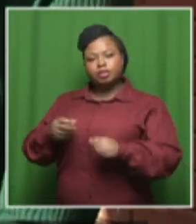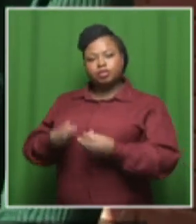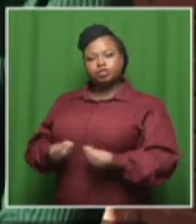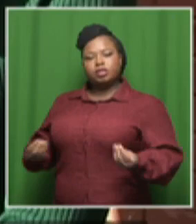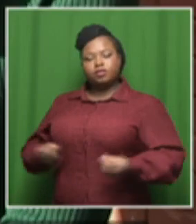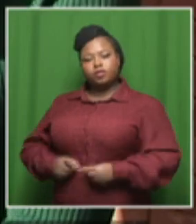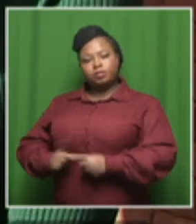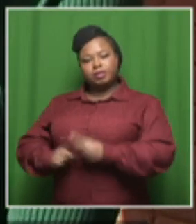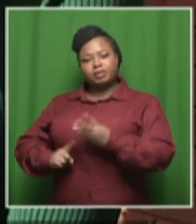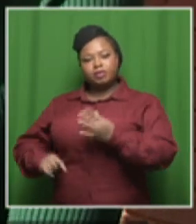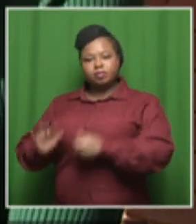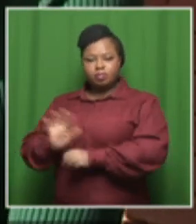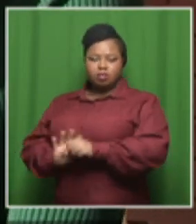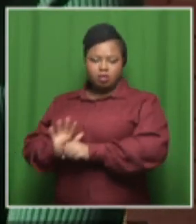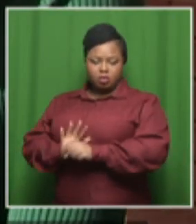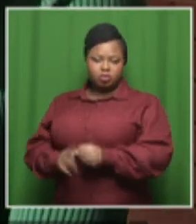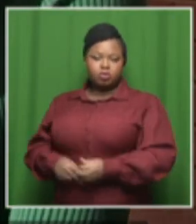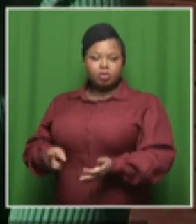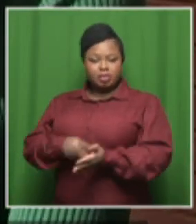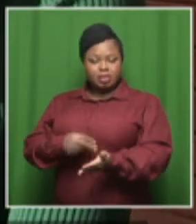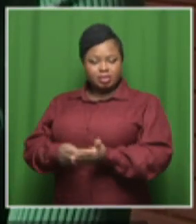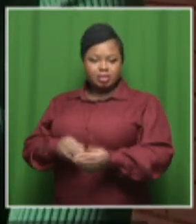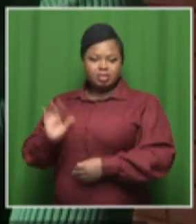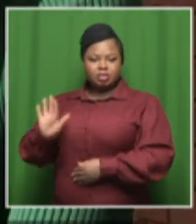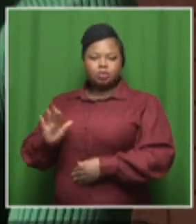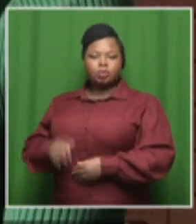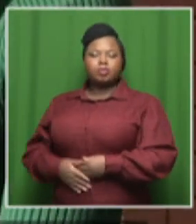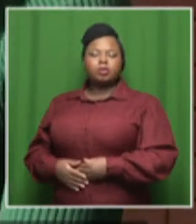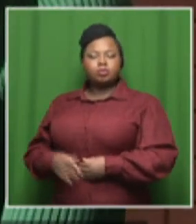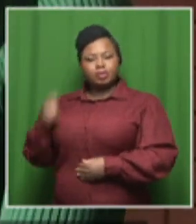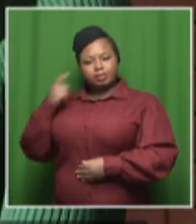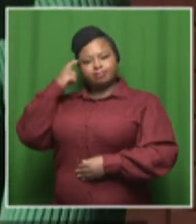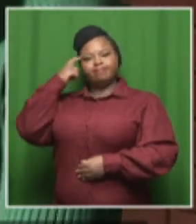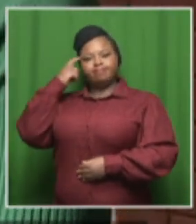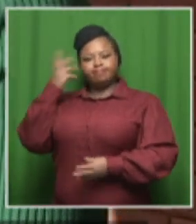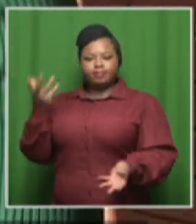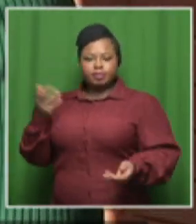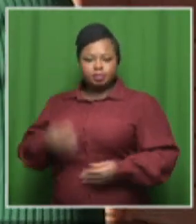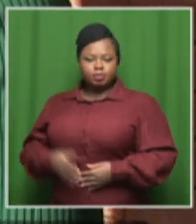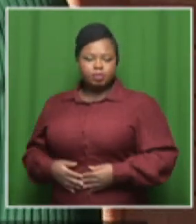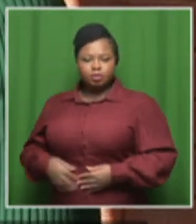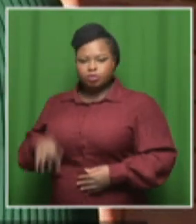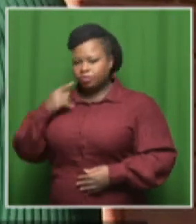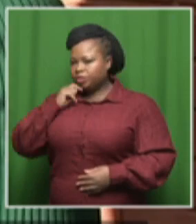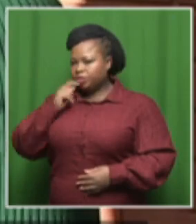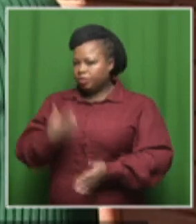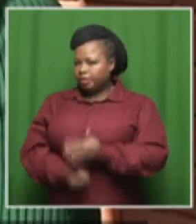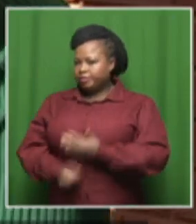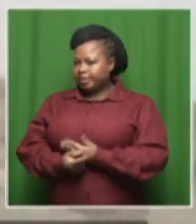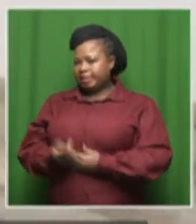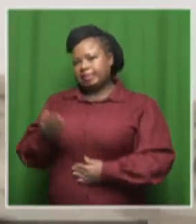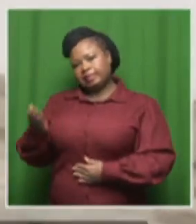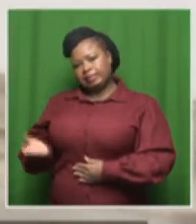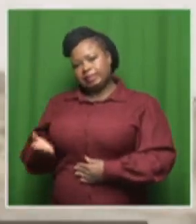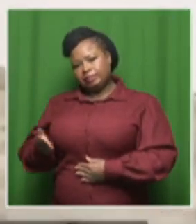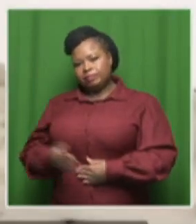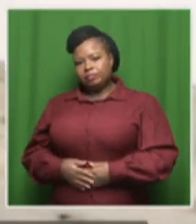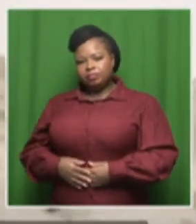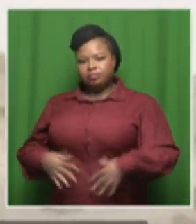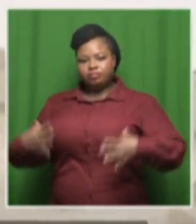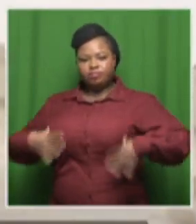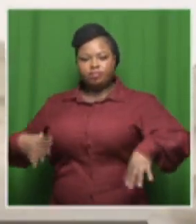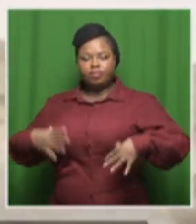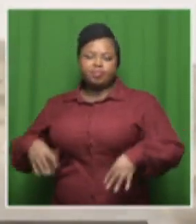mean, the cost of dance must also be a factor that one has to consider. What is the reality on the ground in terms of the